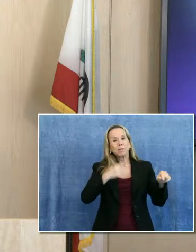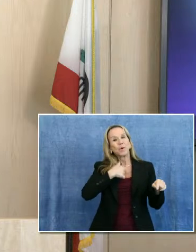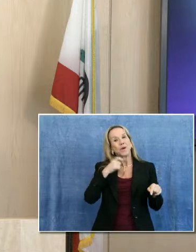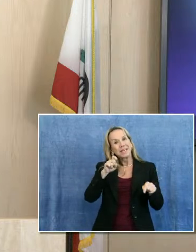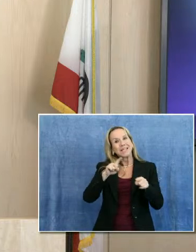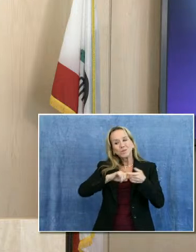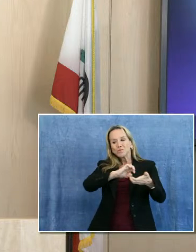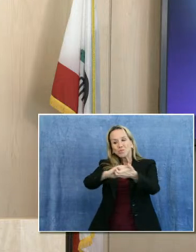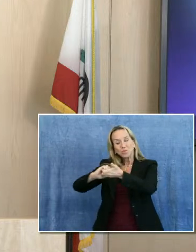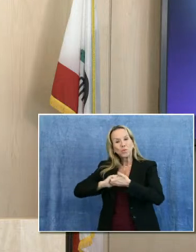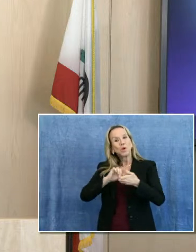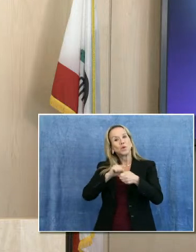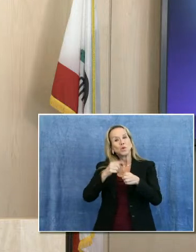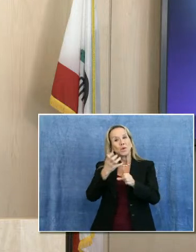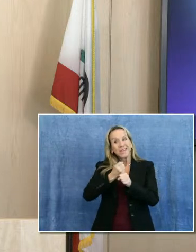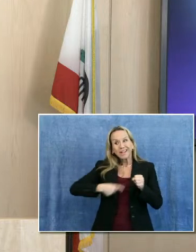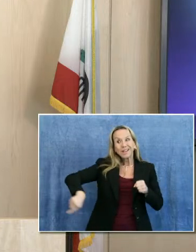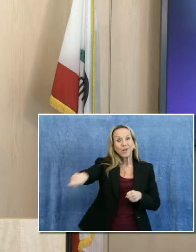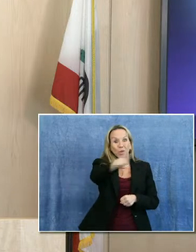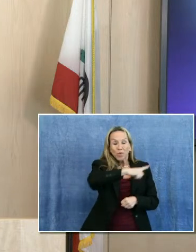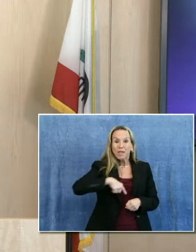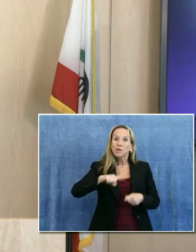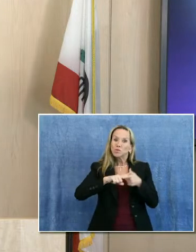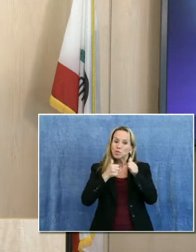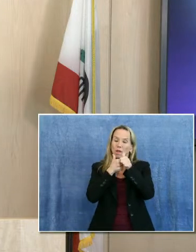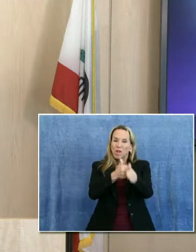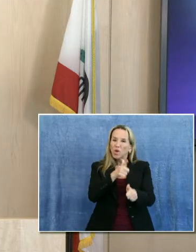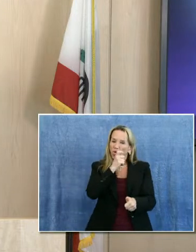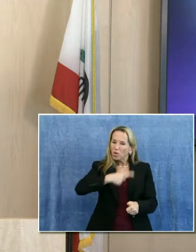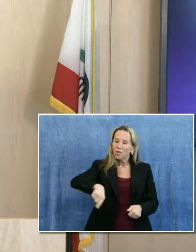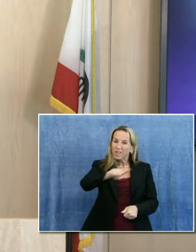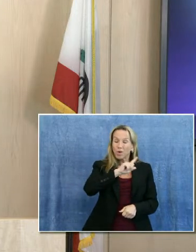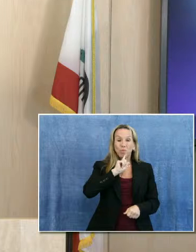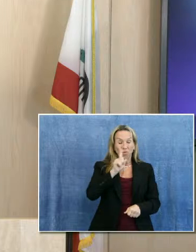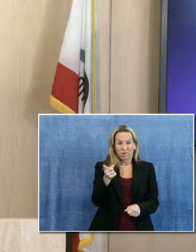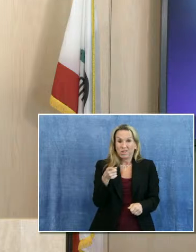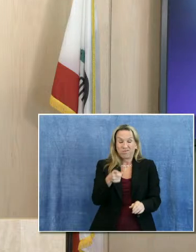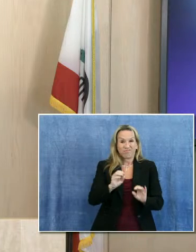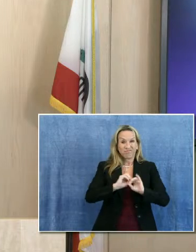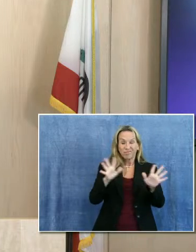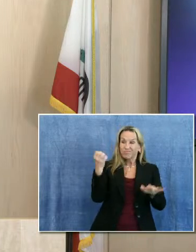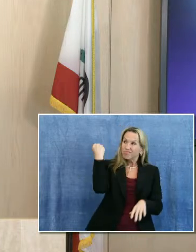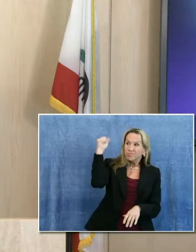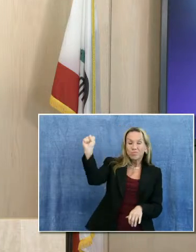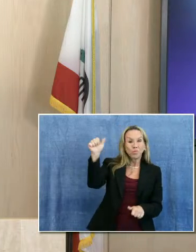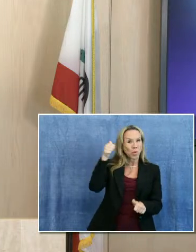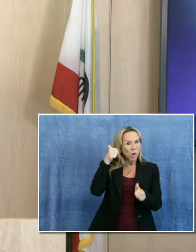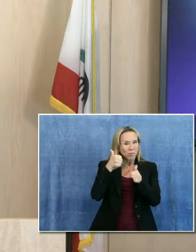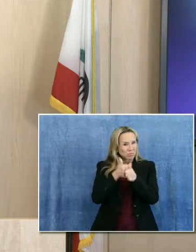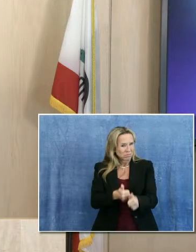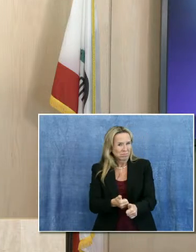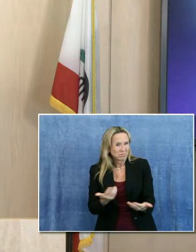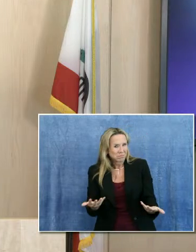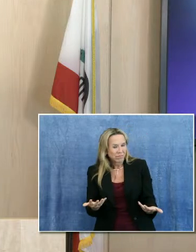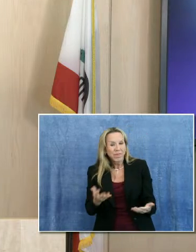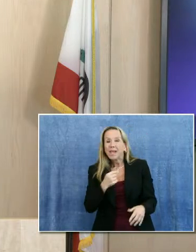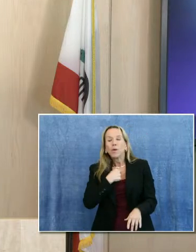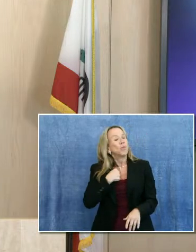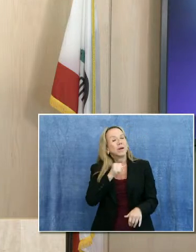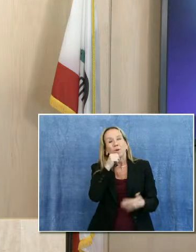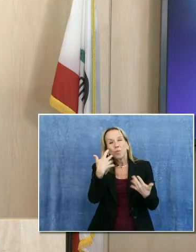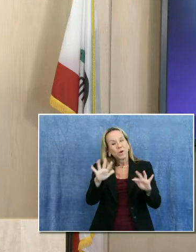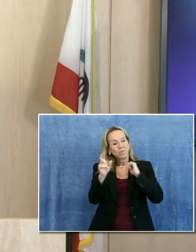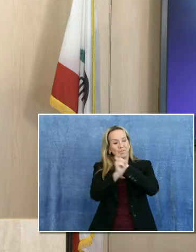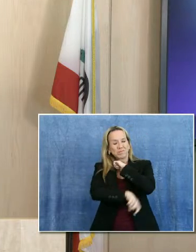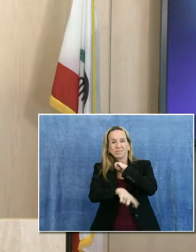compliance for those entities that are egregiously, blatantly, and willfully violating the public health orders. And this is not out of a desire to be punitive, but out of a